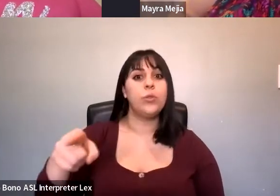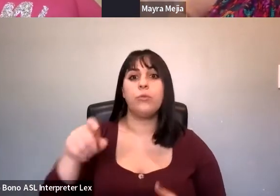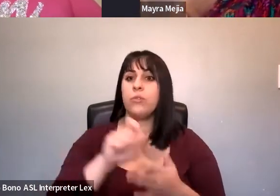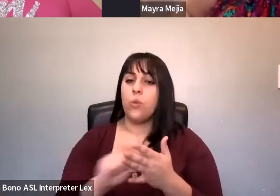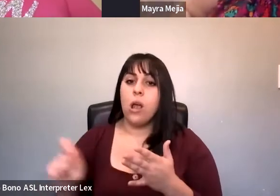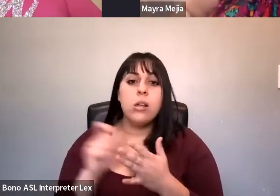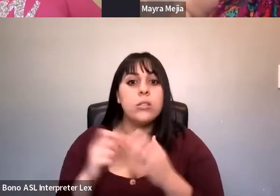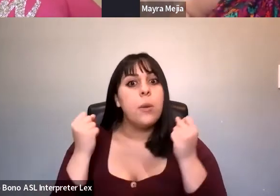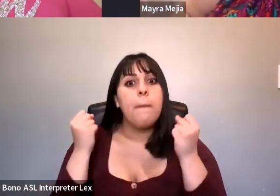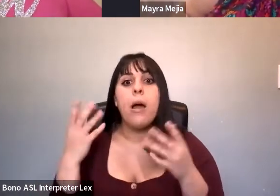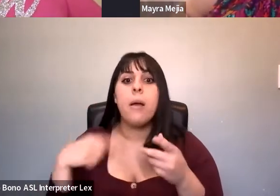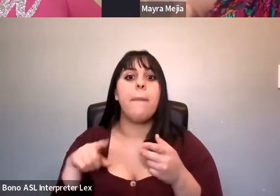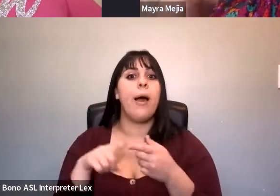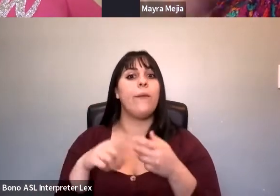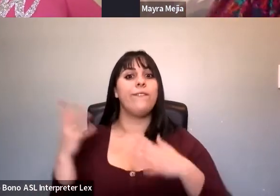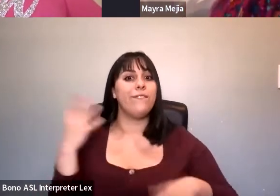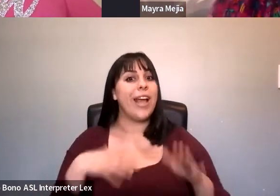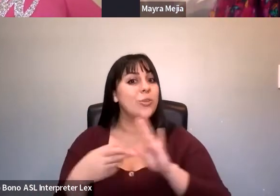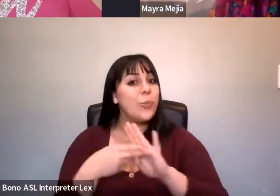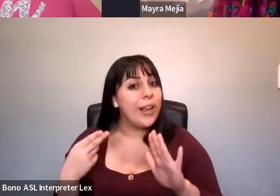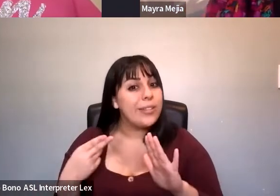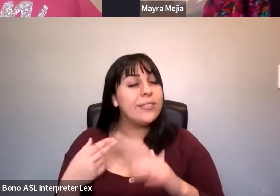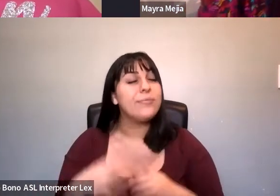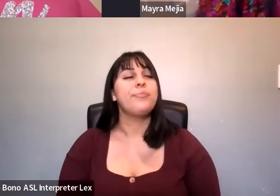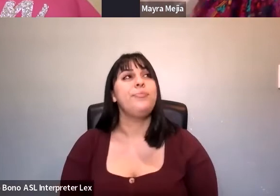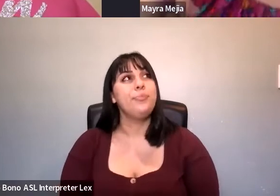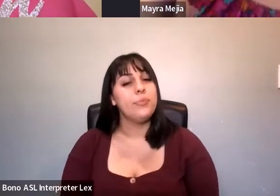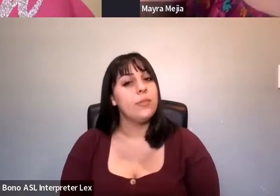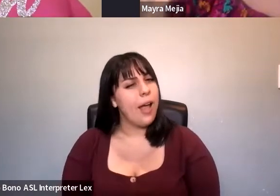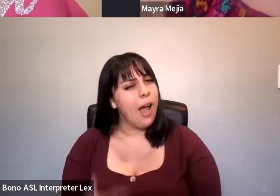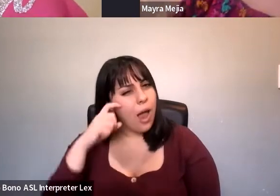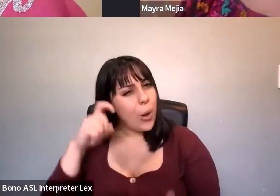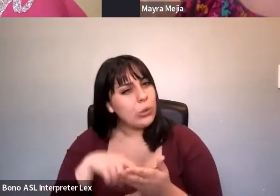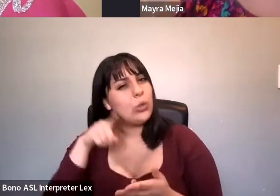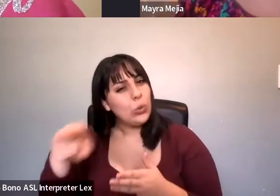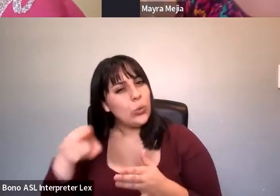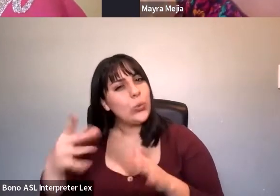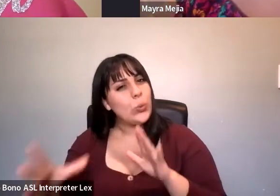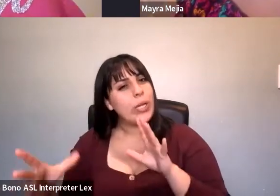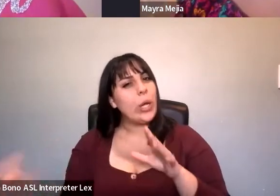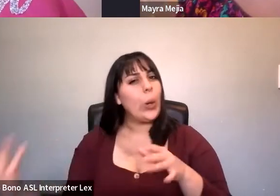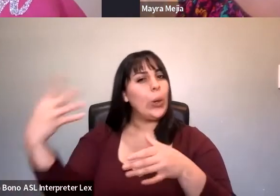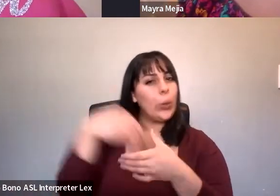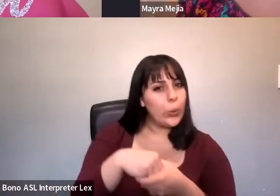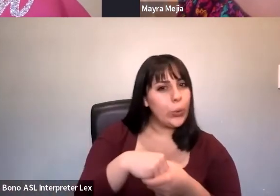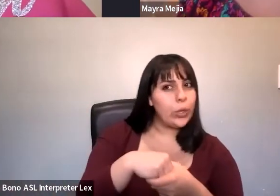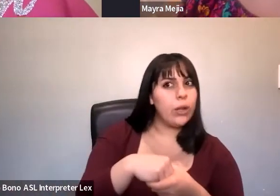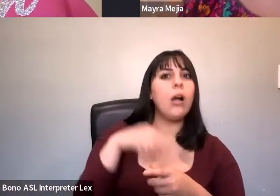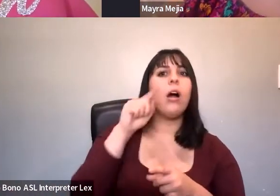brands during your career. And I noticed, you include, those that have extended